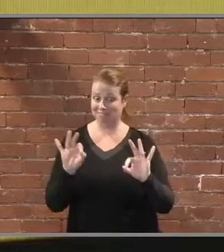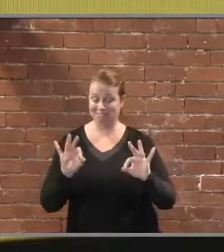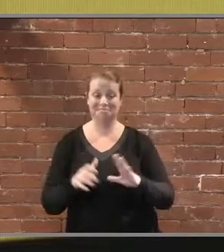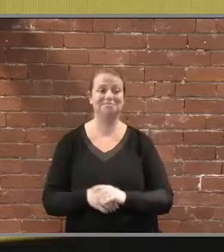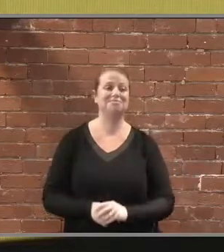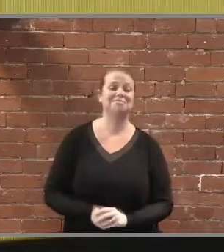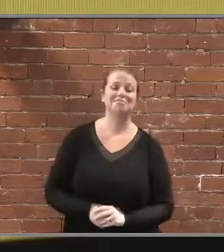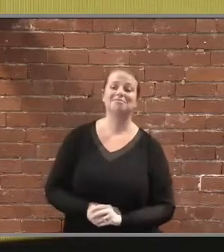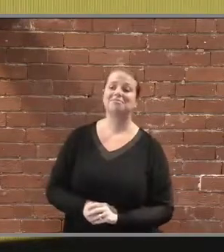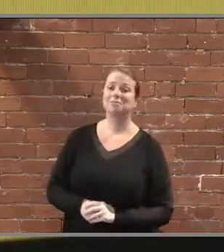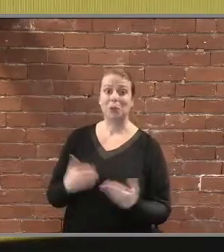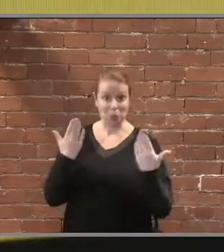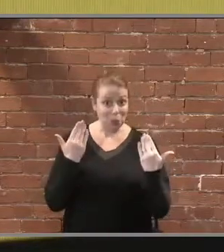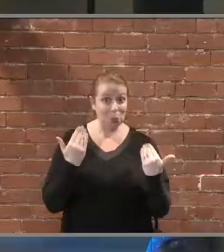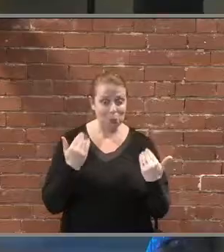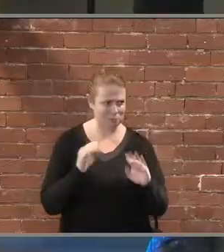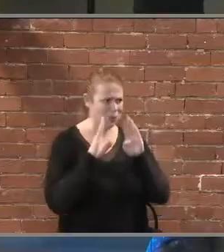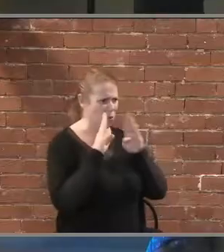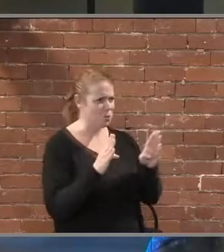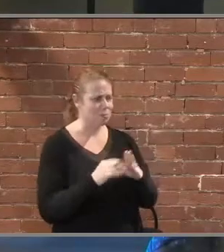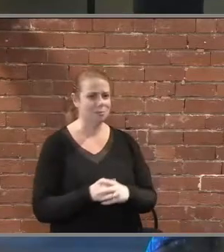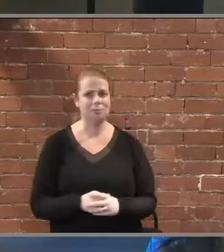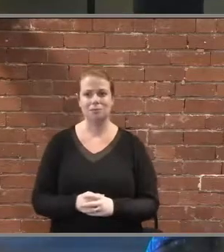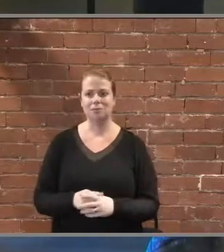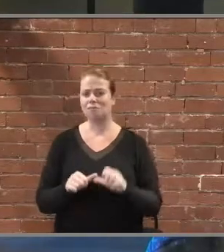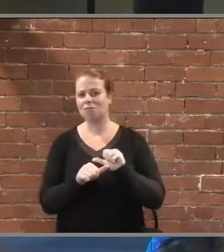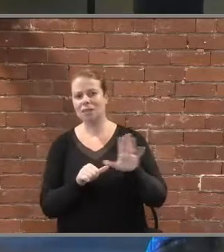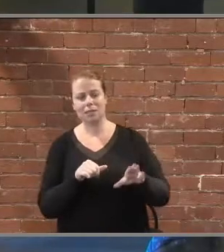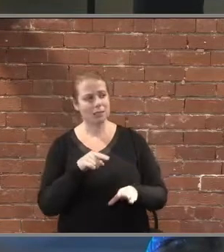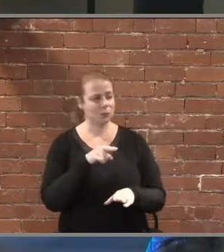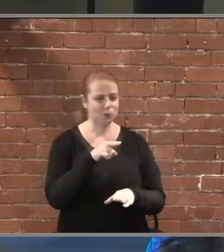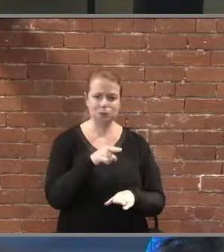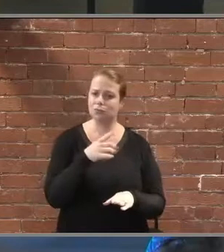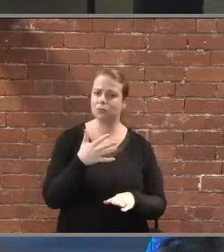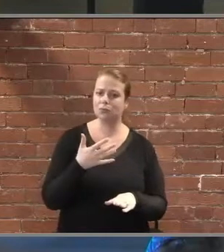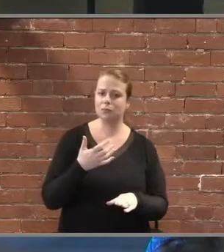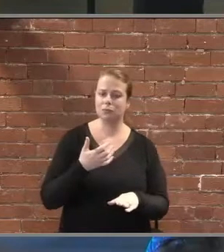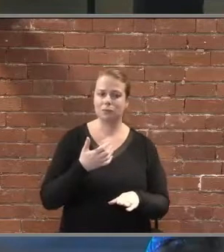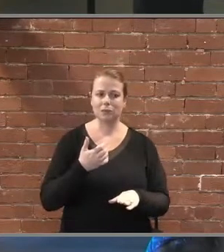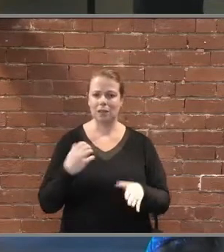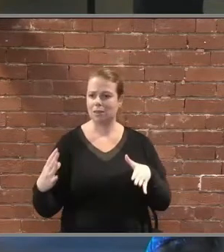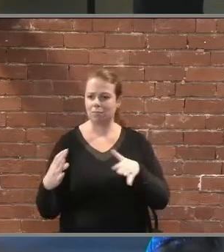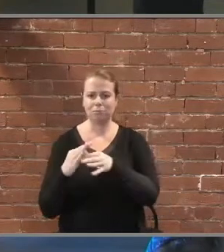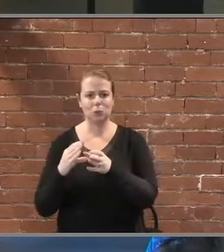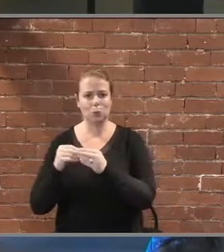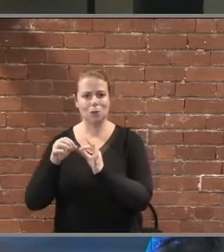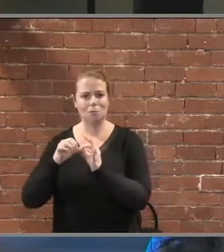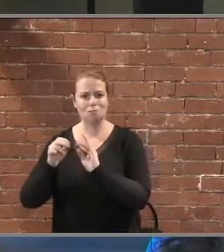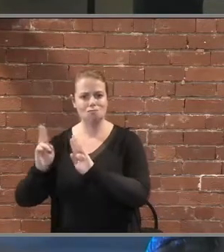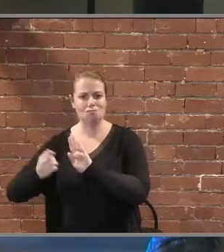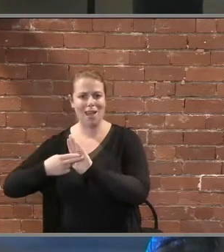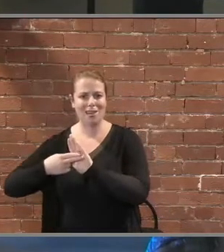so yeah, it was cool. That's awesome. That's great though that you can have that affinity with a brand like that, or you can at least